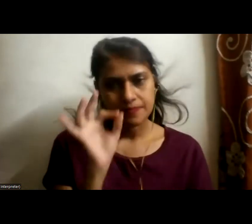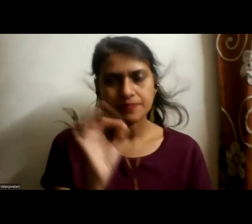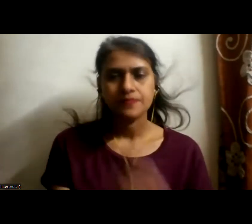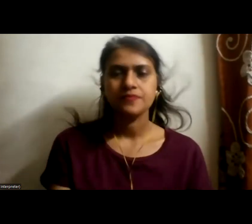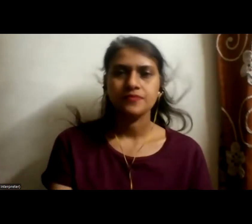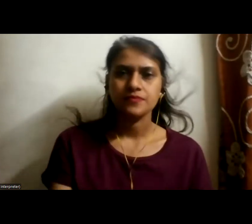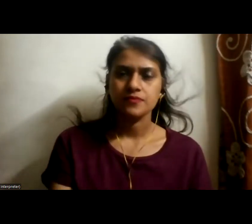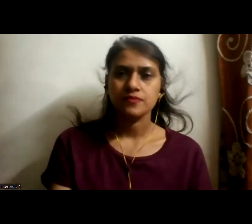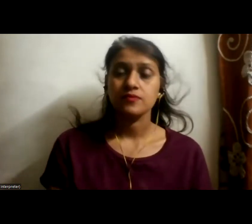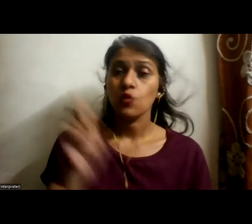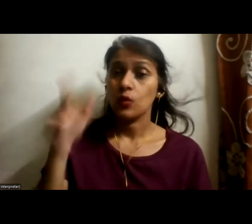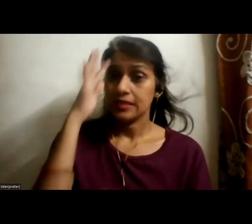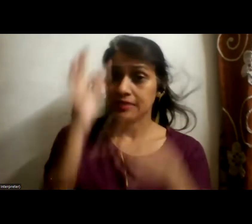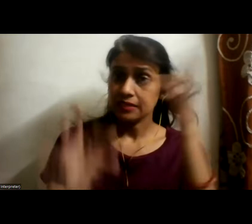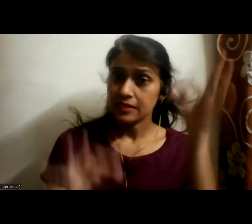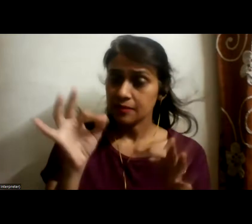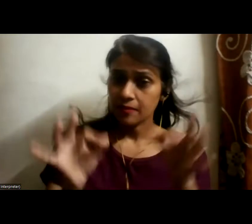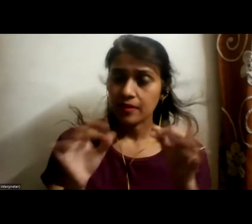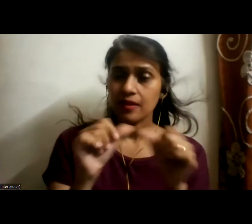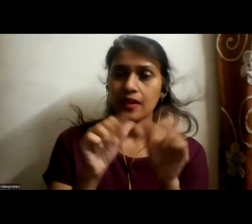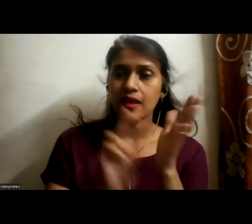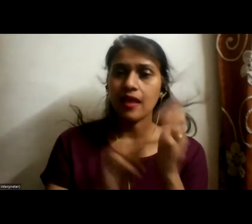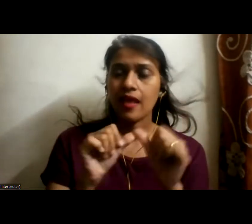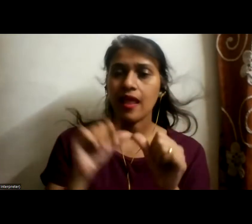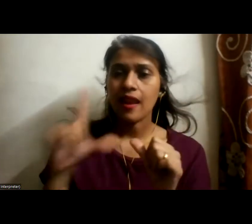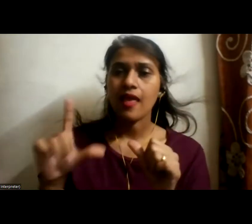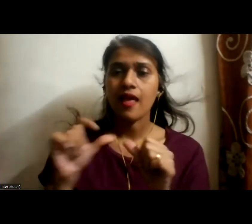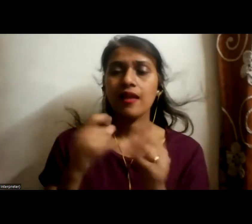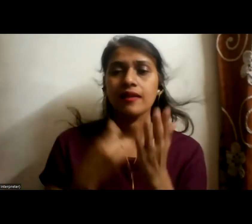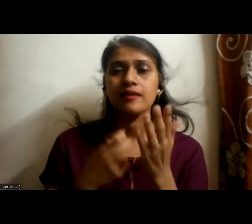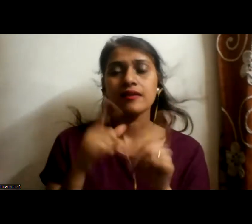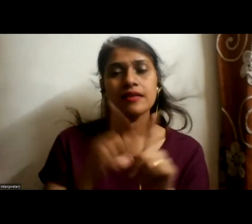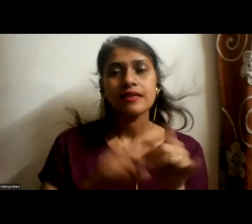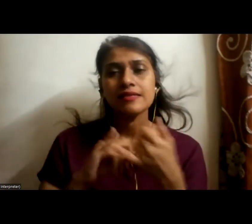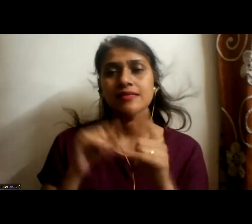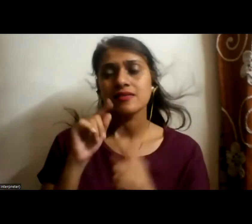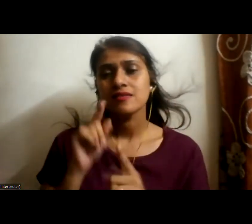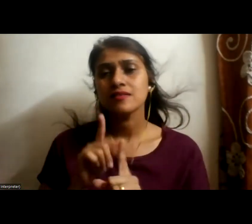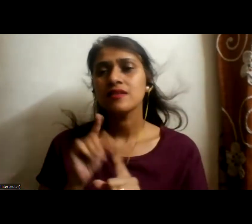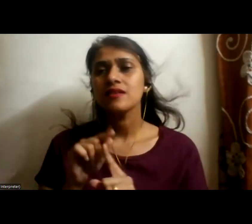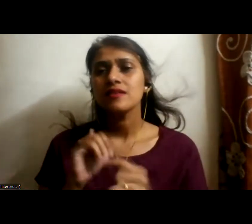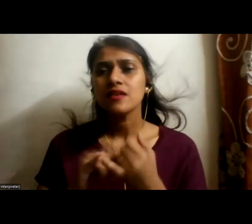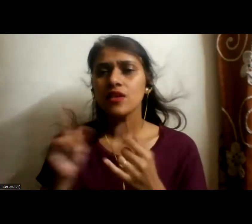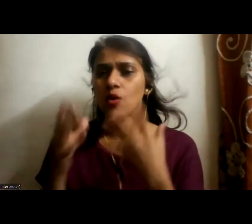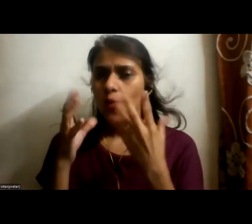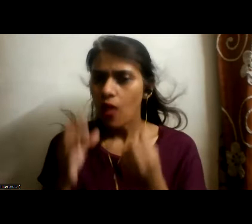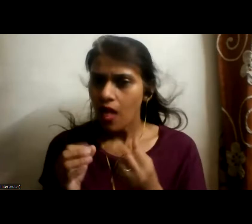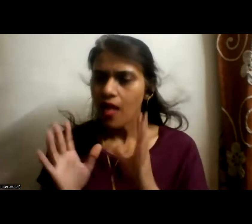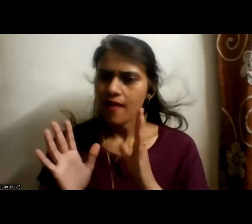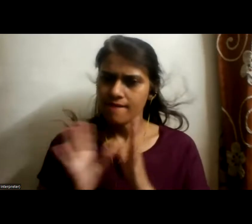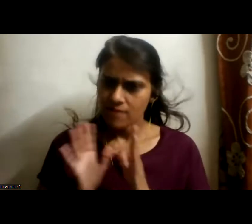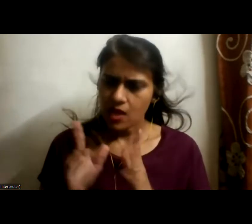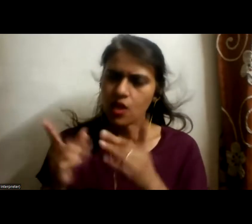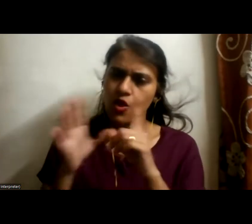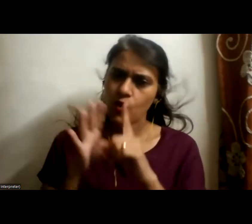judgment analysis, you can go with it. But you have to inform me in prior what kind of a format are you going to use. Are you going to do an IRAC method or are you going to